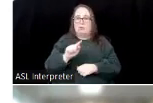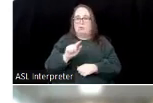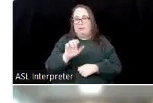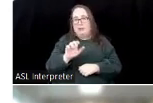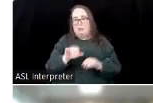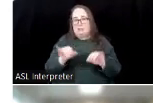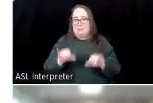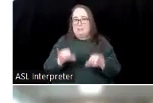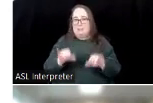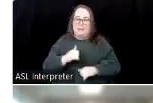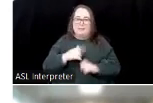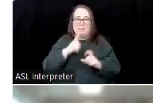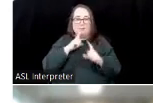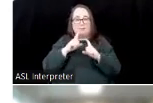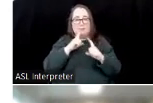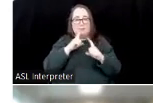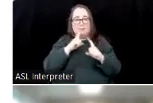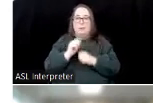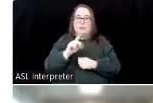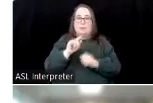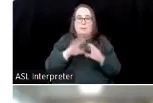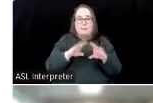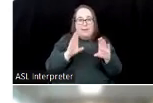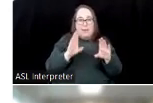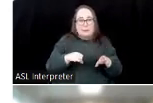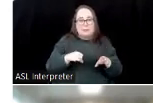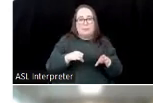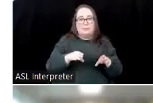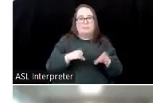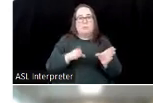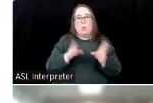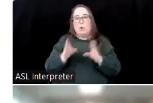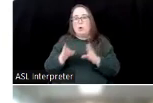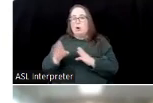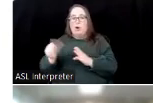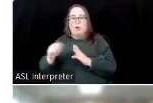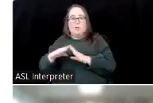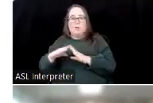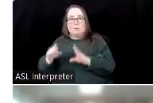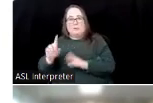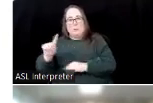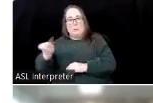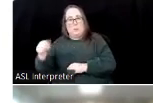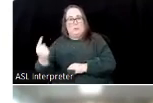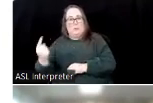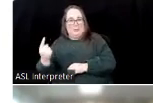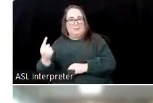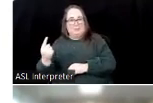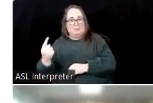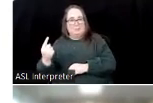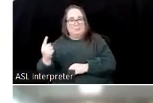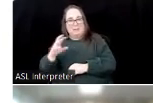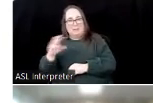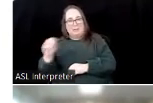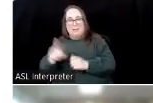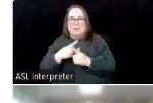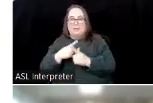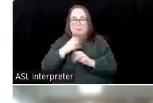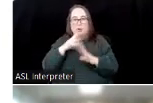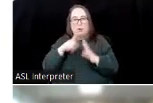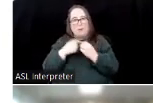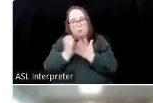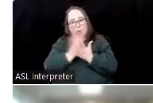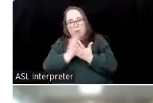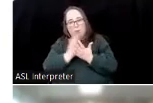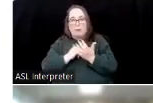we can have conversations with public housing authorities or other housing-only entities and discuss our array of in-home